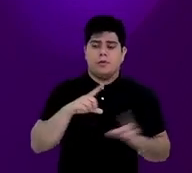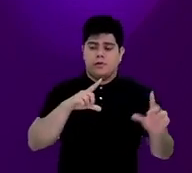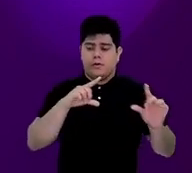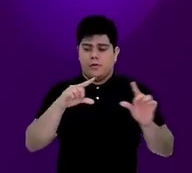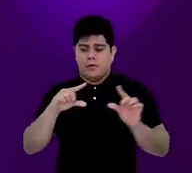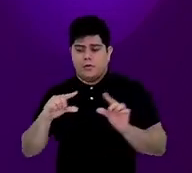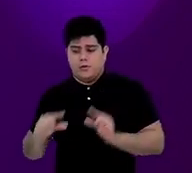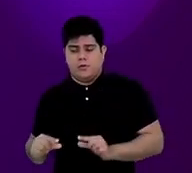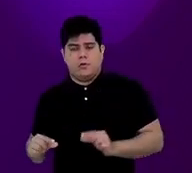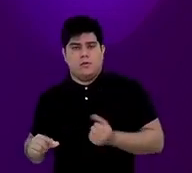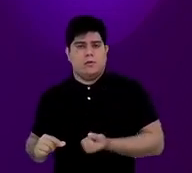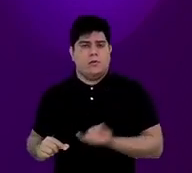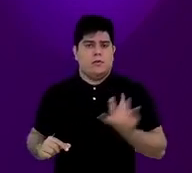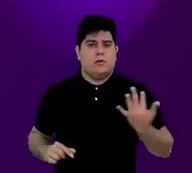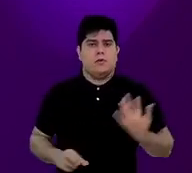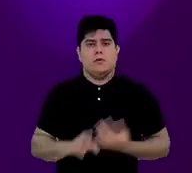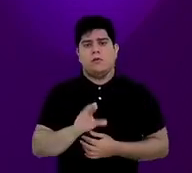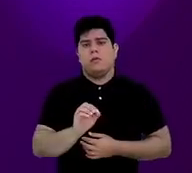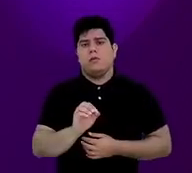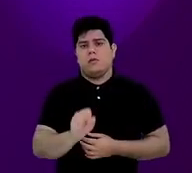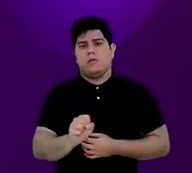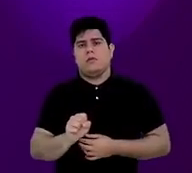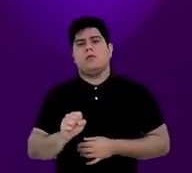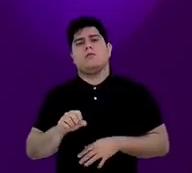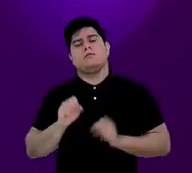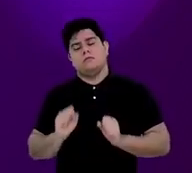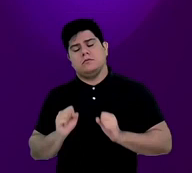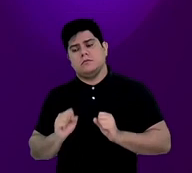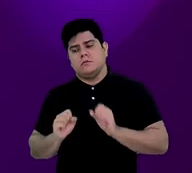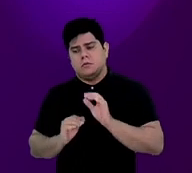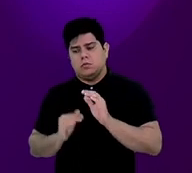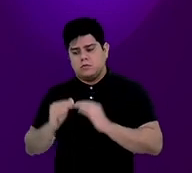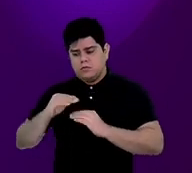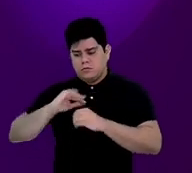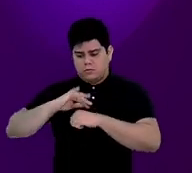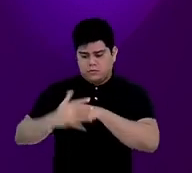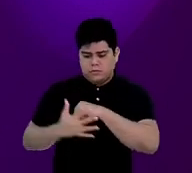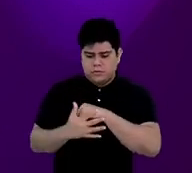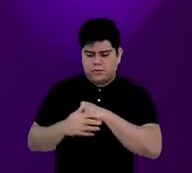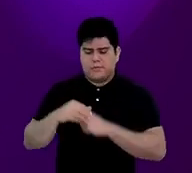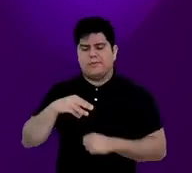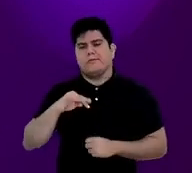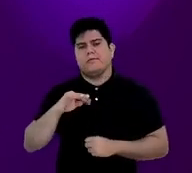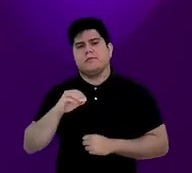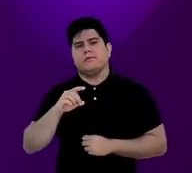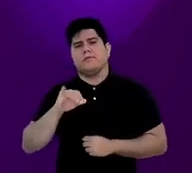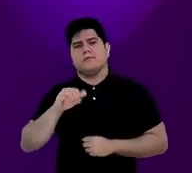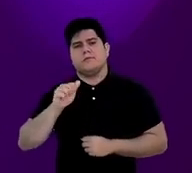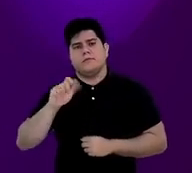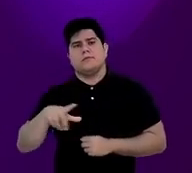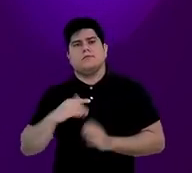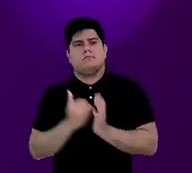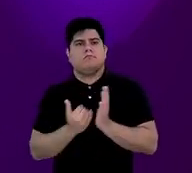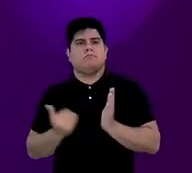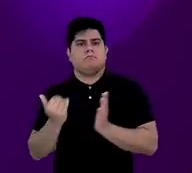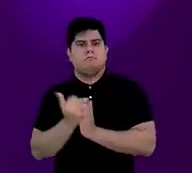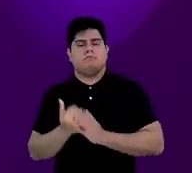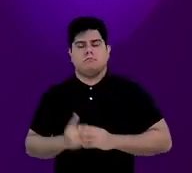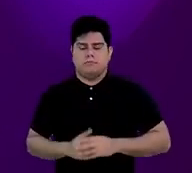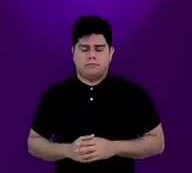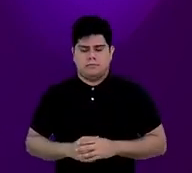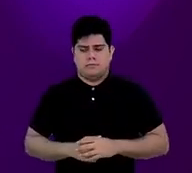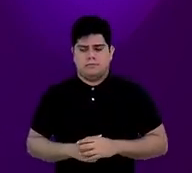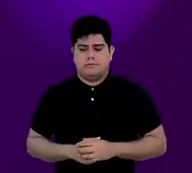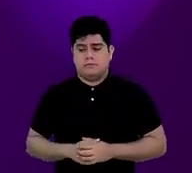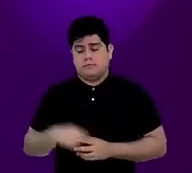with mitochondrial membrane potential, it goes up each time. So the idea here is that when cells are